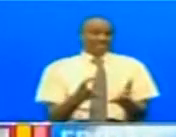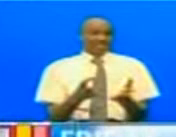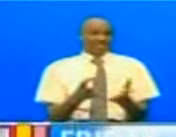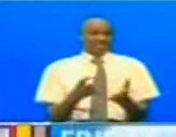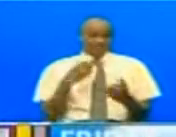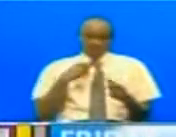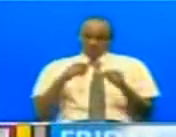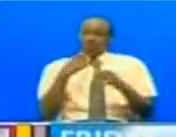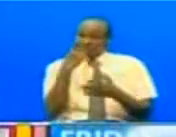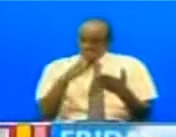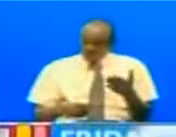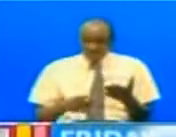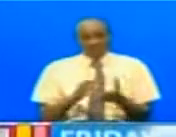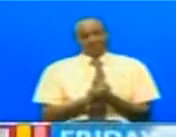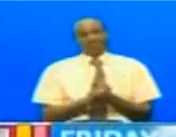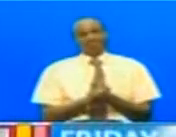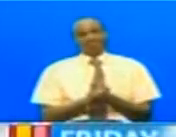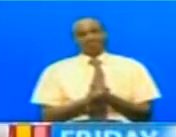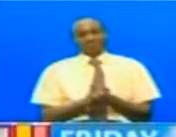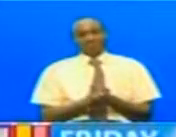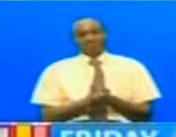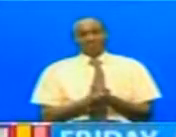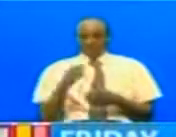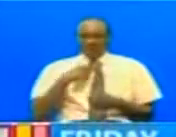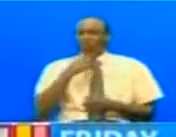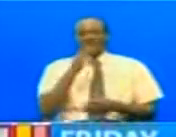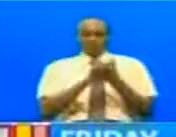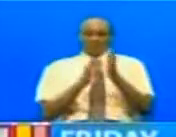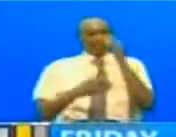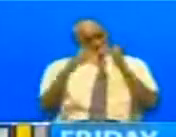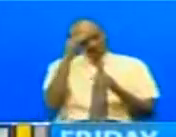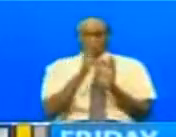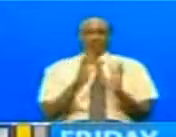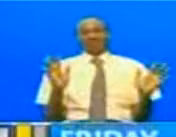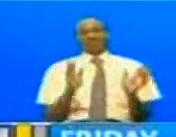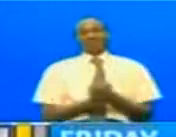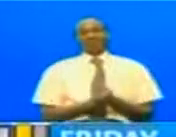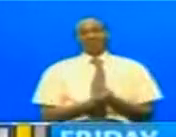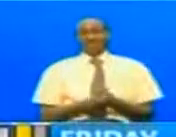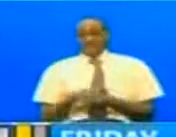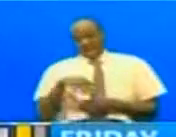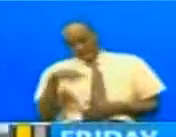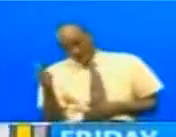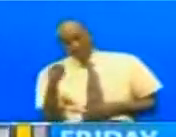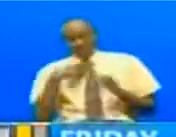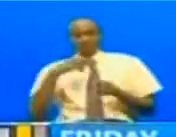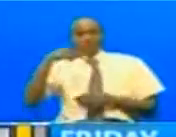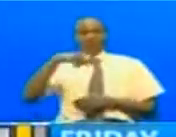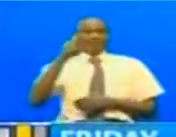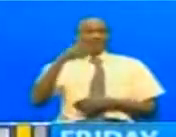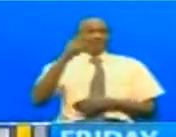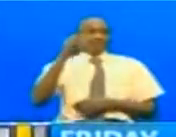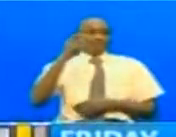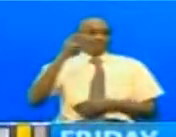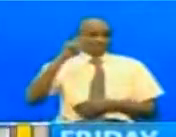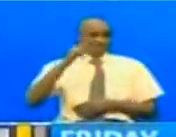I continue to say it. You know, I strive to be a perfectionist, but no one is perfect. The same goes for Philippines native Manny Pacquiao,